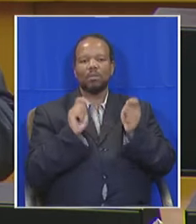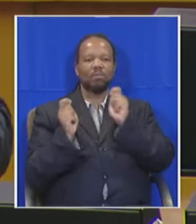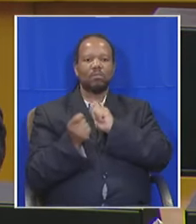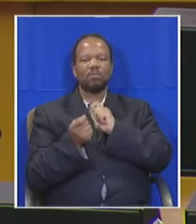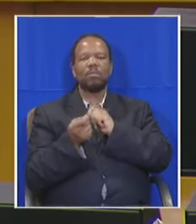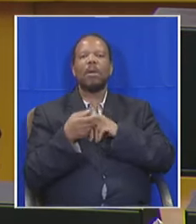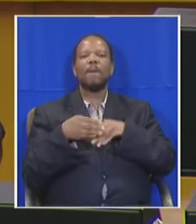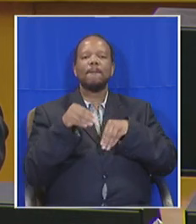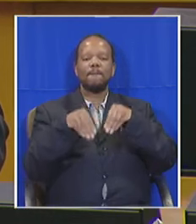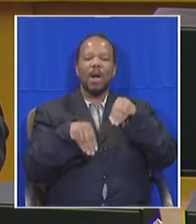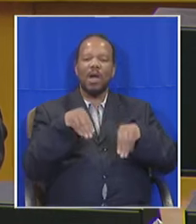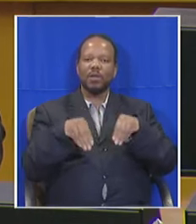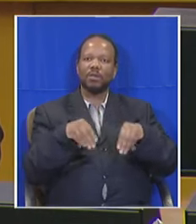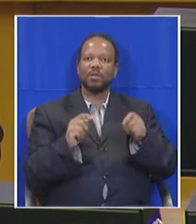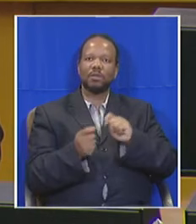here is